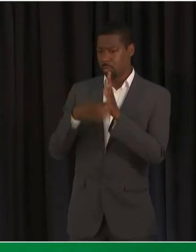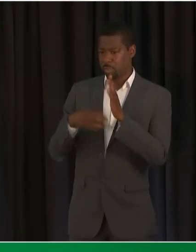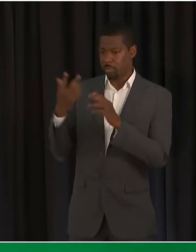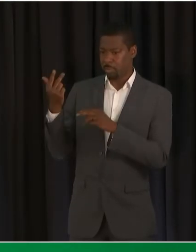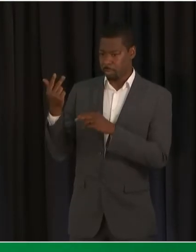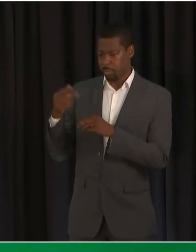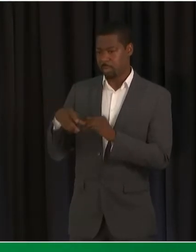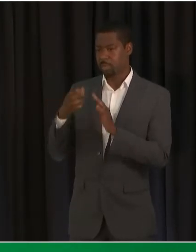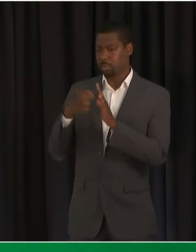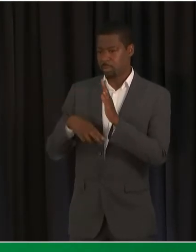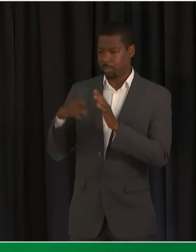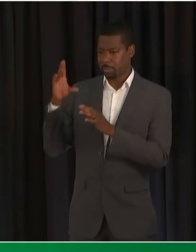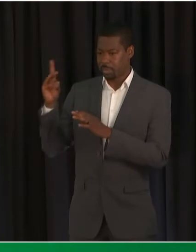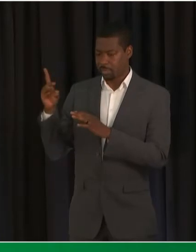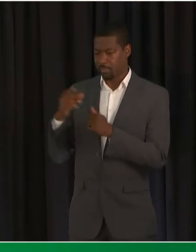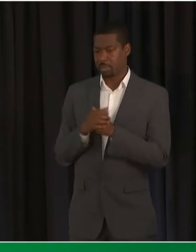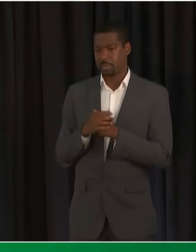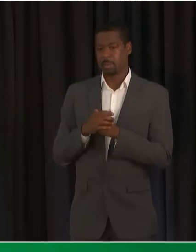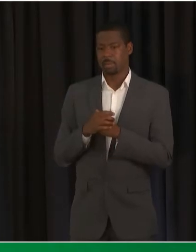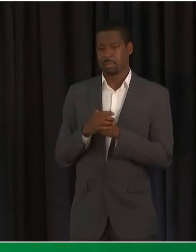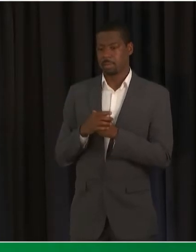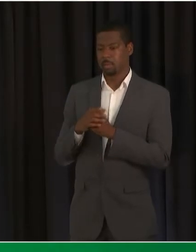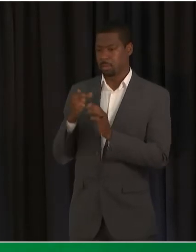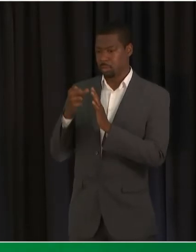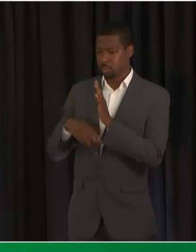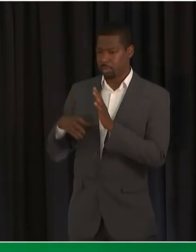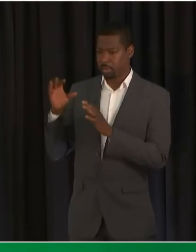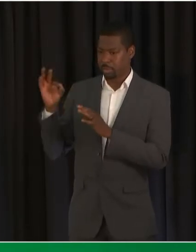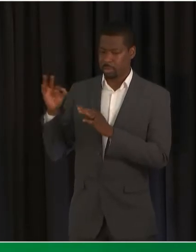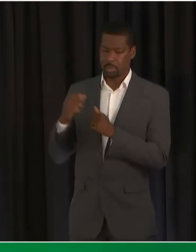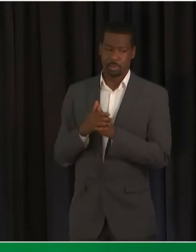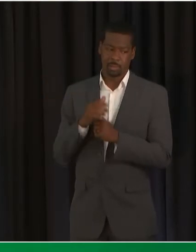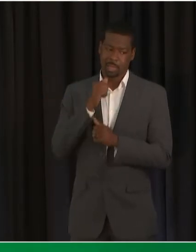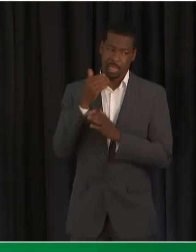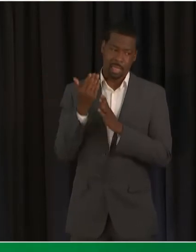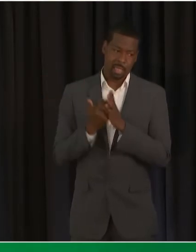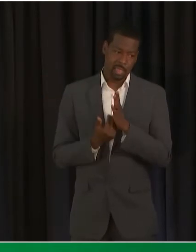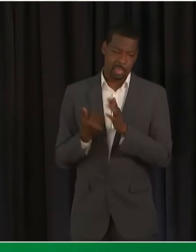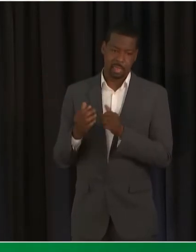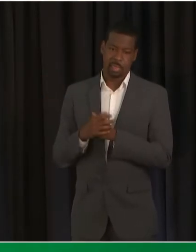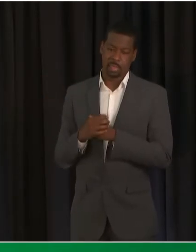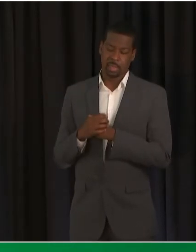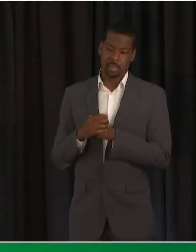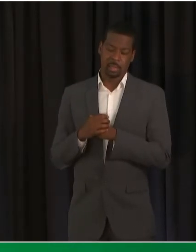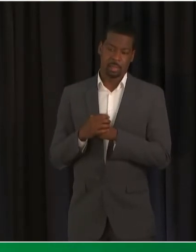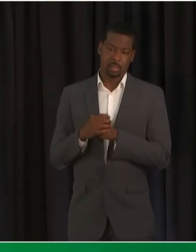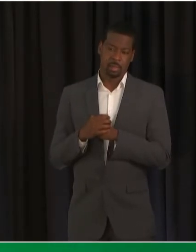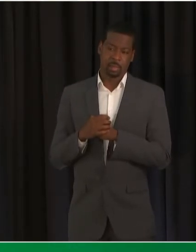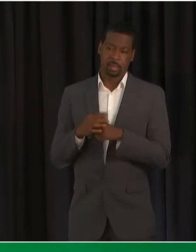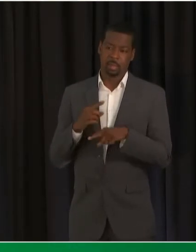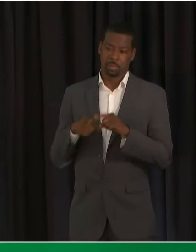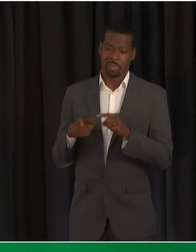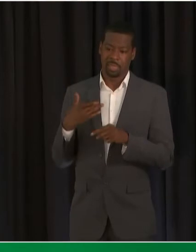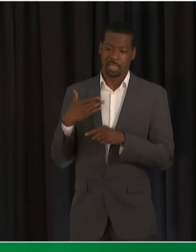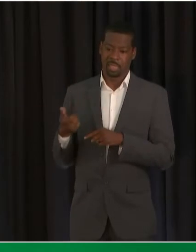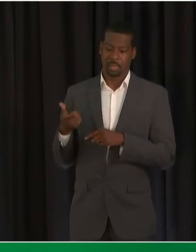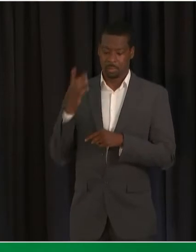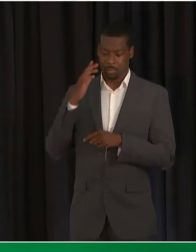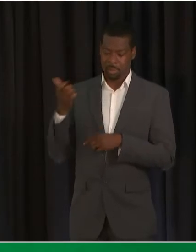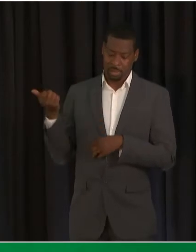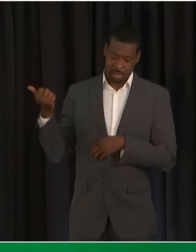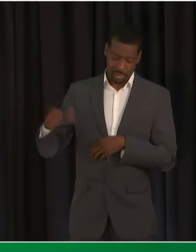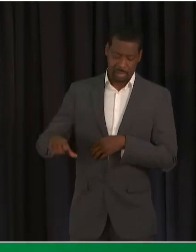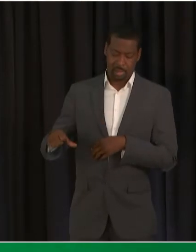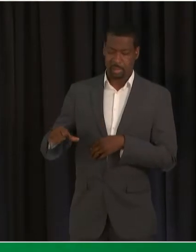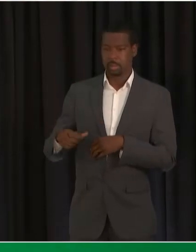13, Chapter 11, Chapter 7, Chapter 9, that's not listed on here. All right, but those usually shut